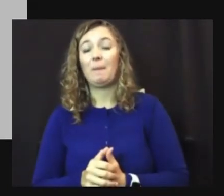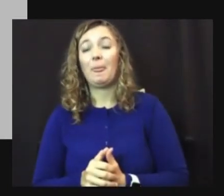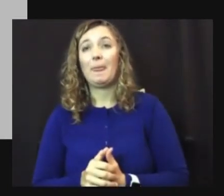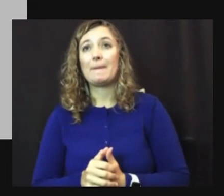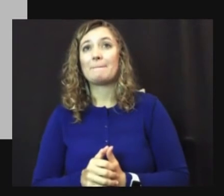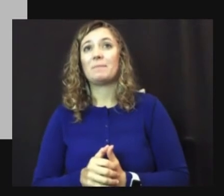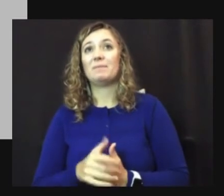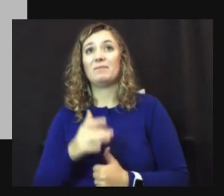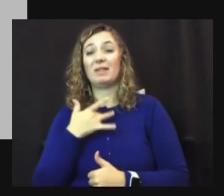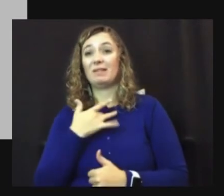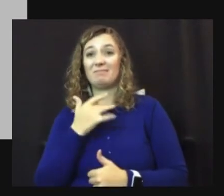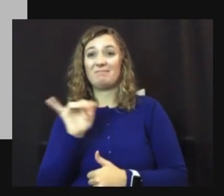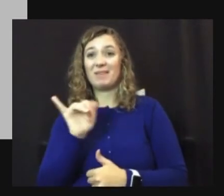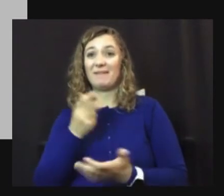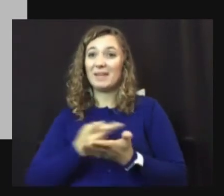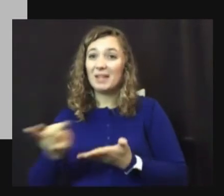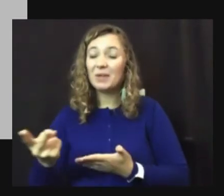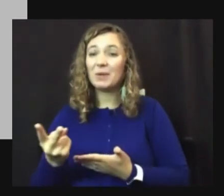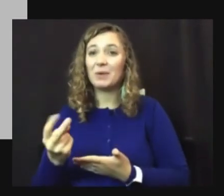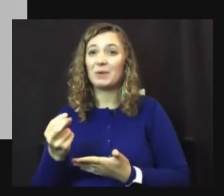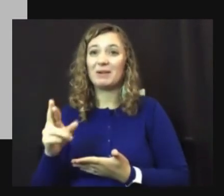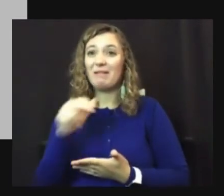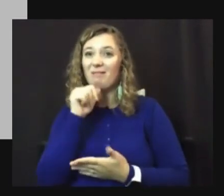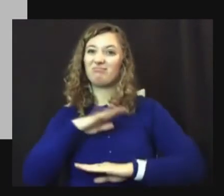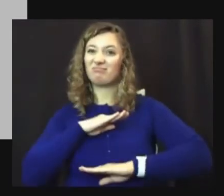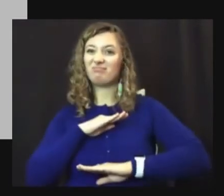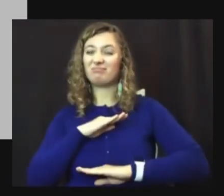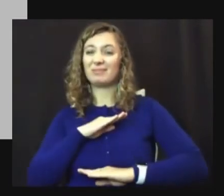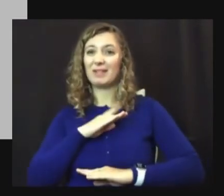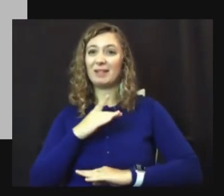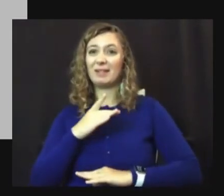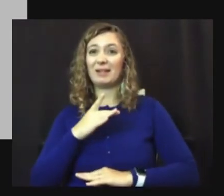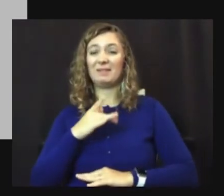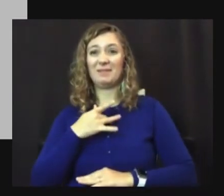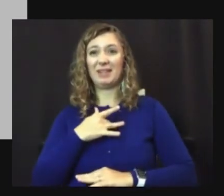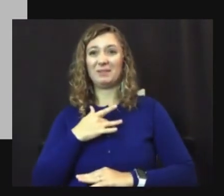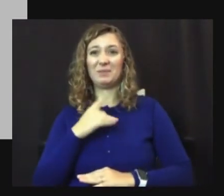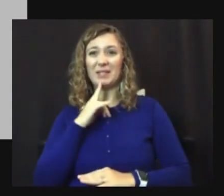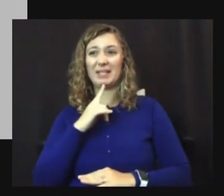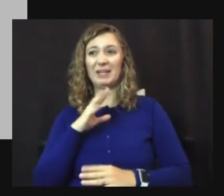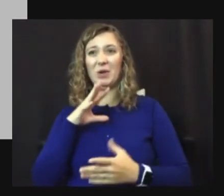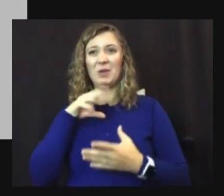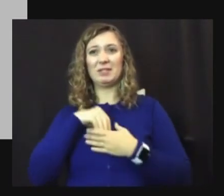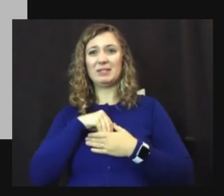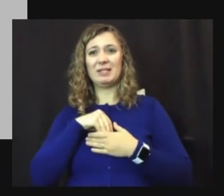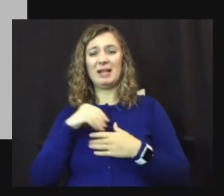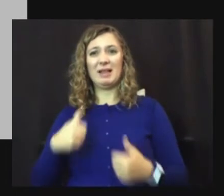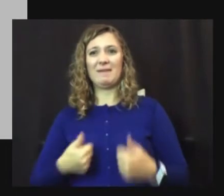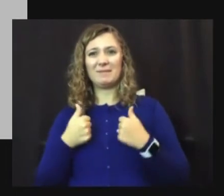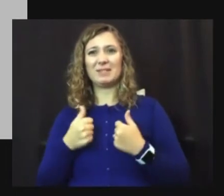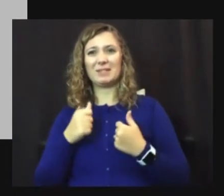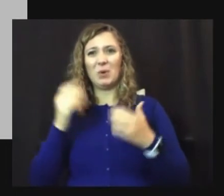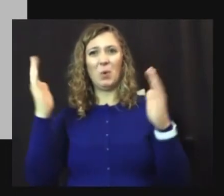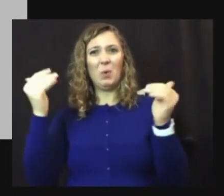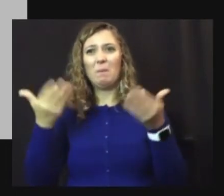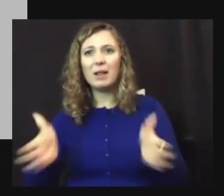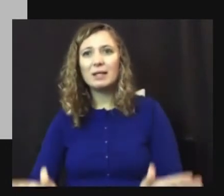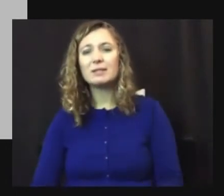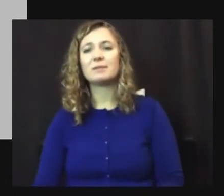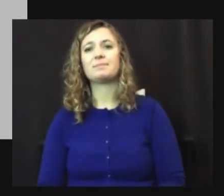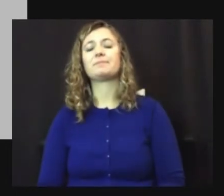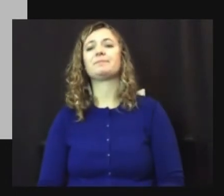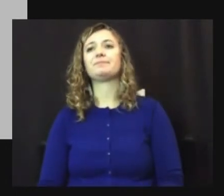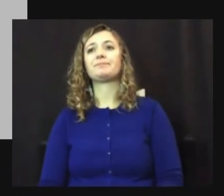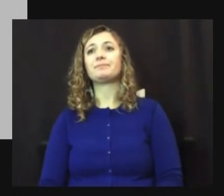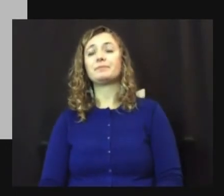feel like the life of an autistic person is kind of hopeless. And on top of that, I'll be described as